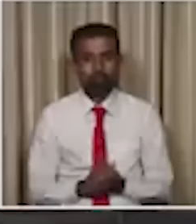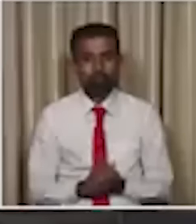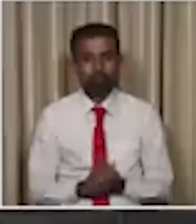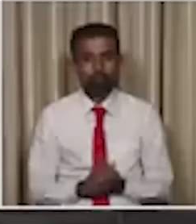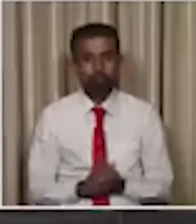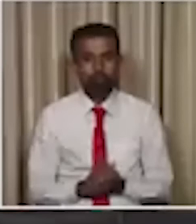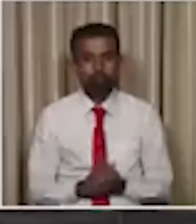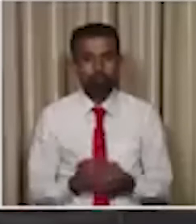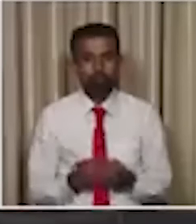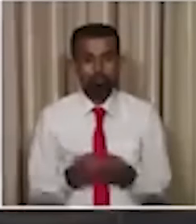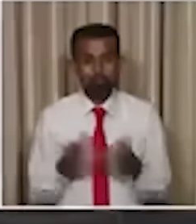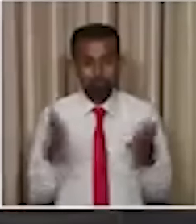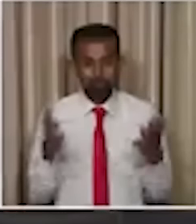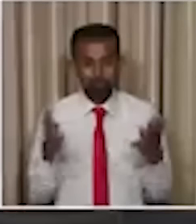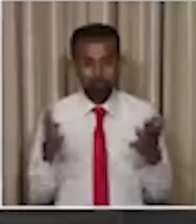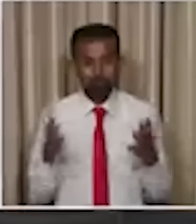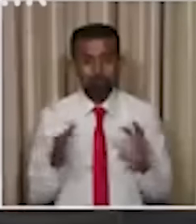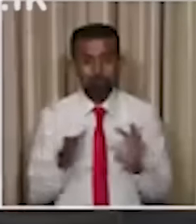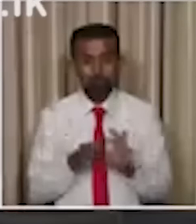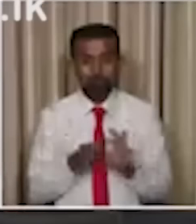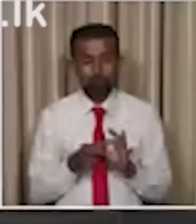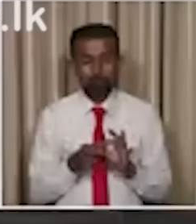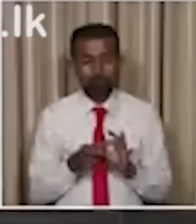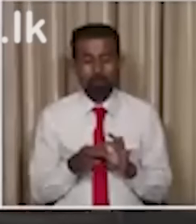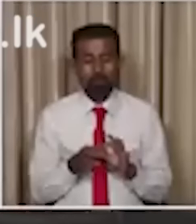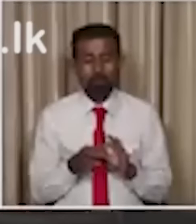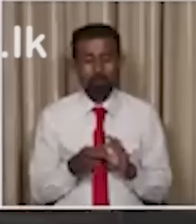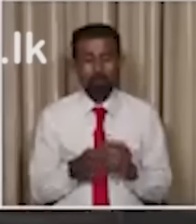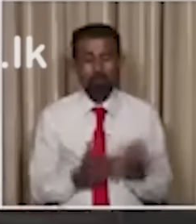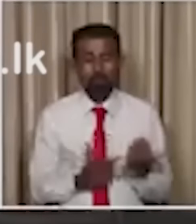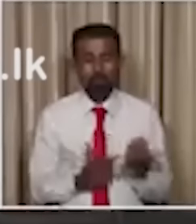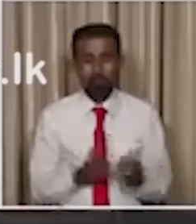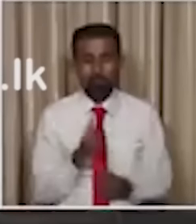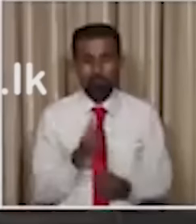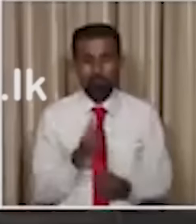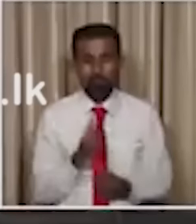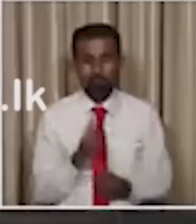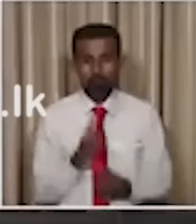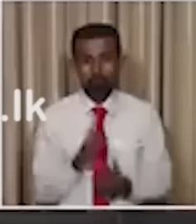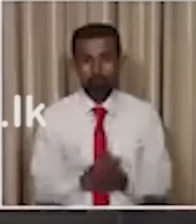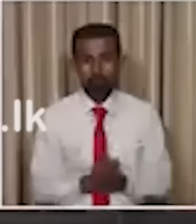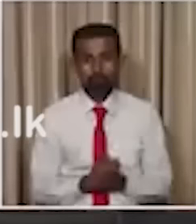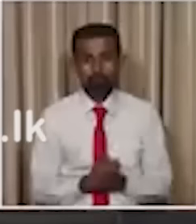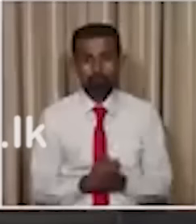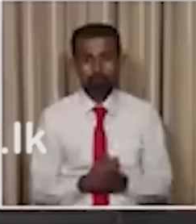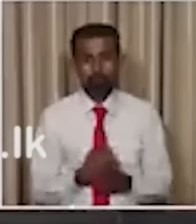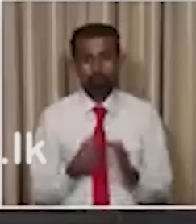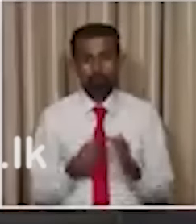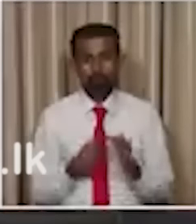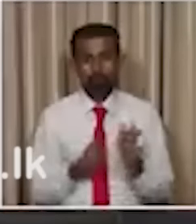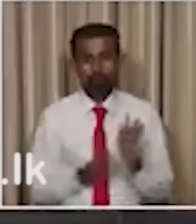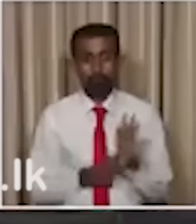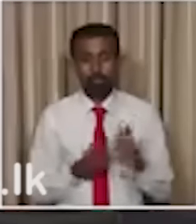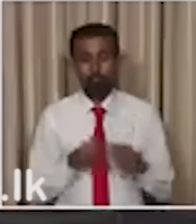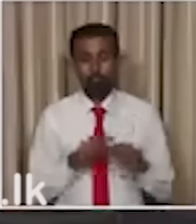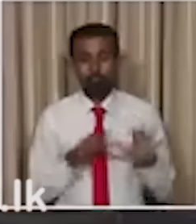Ahmed Milhan Hayatu Mohammed, who allegedly